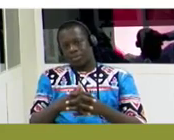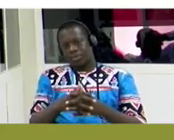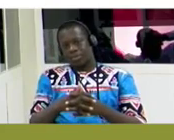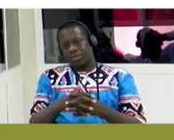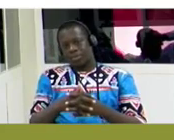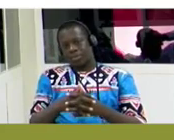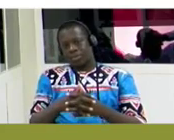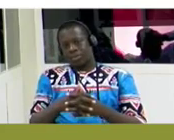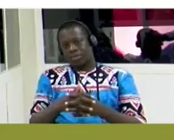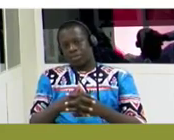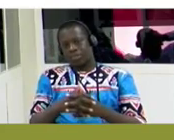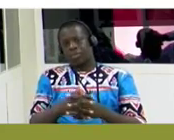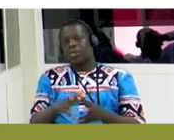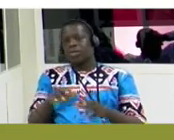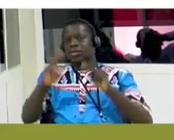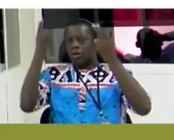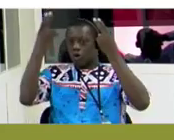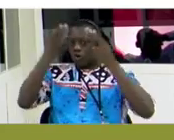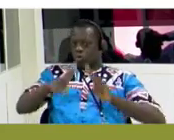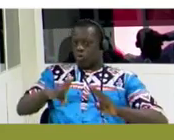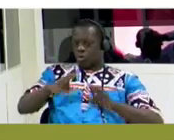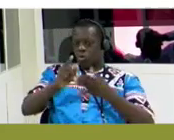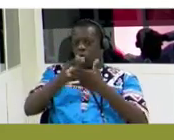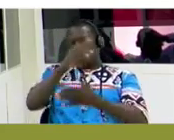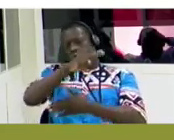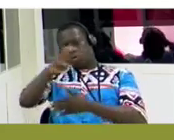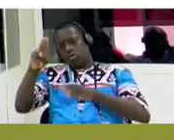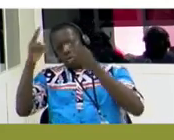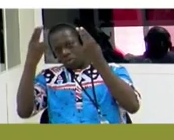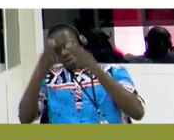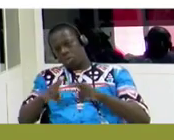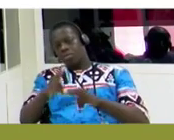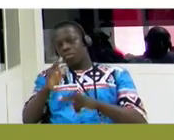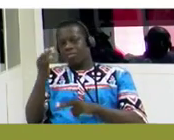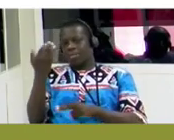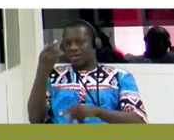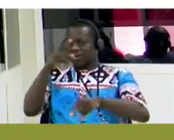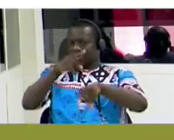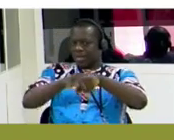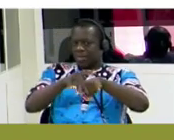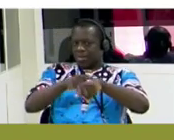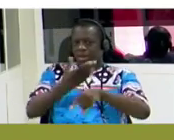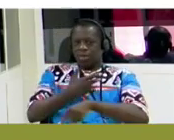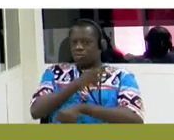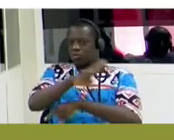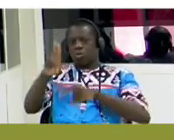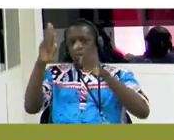legal and not legal. By that time, there was no legal thing.